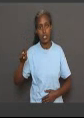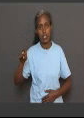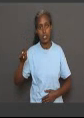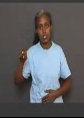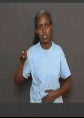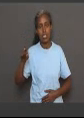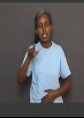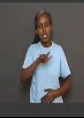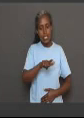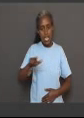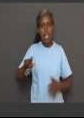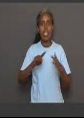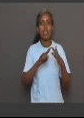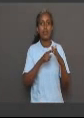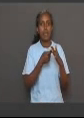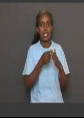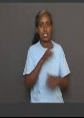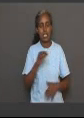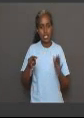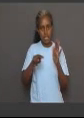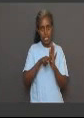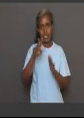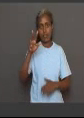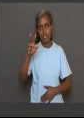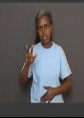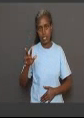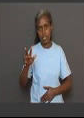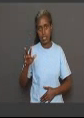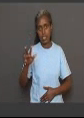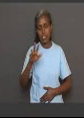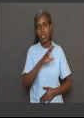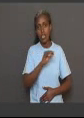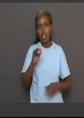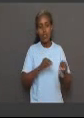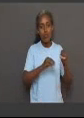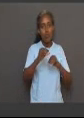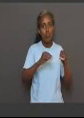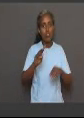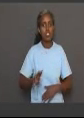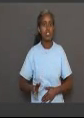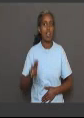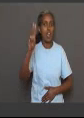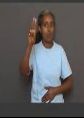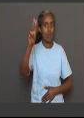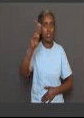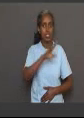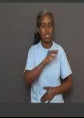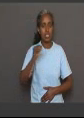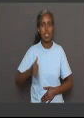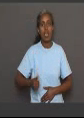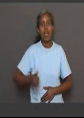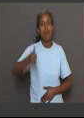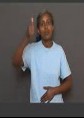the line begins at negative 3 and moves upward to an amplitude